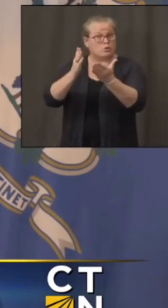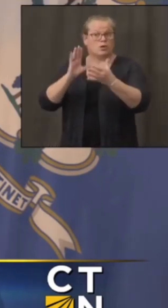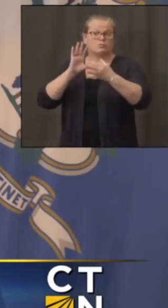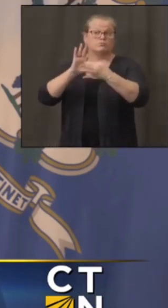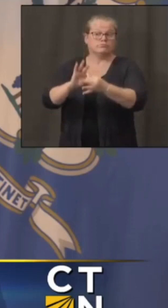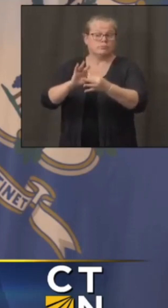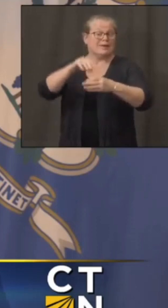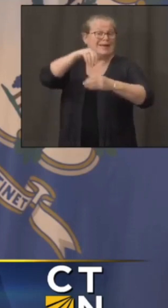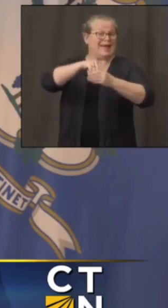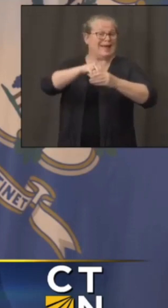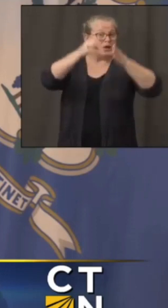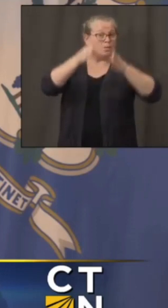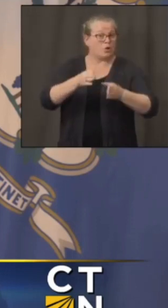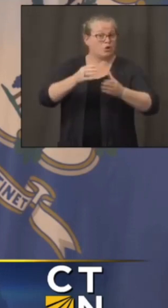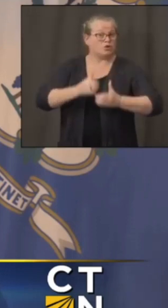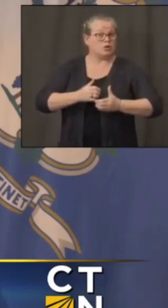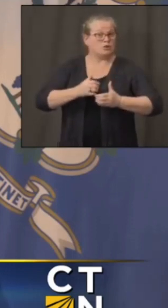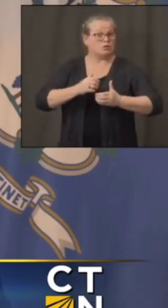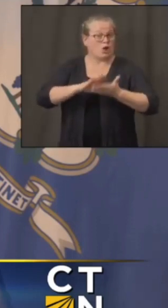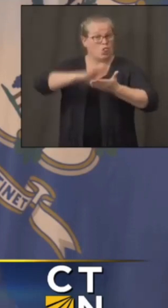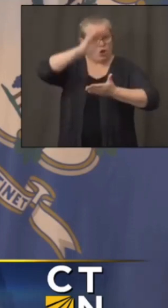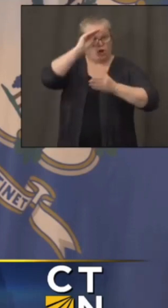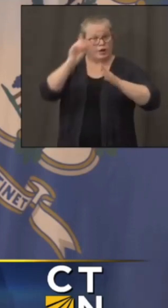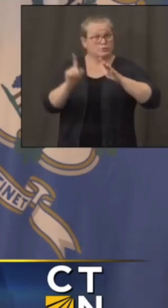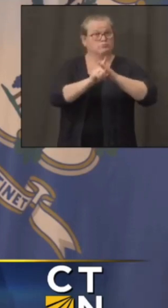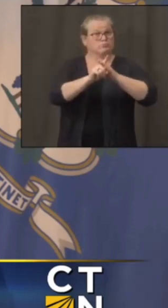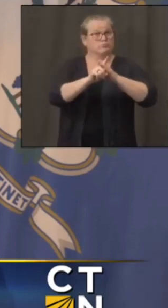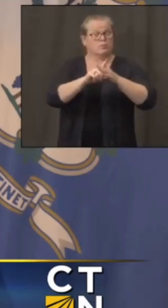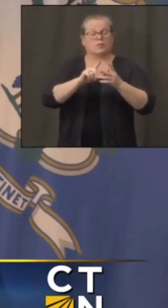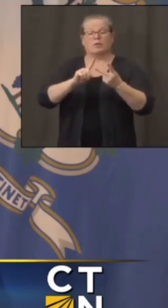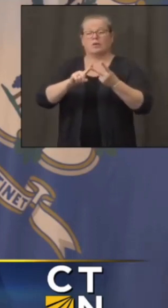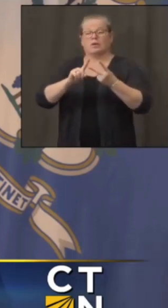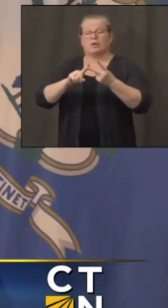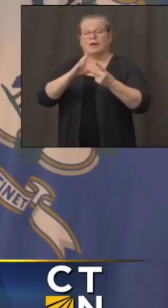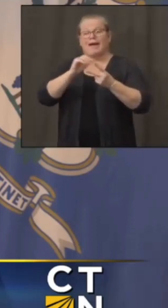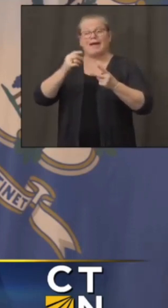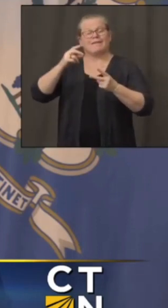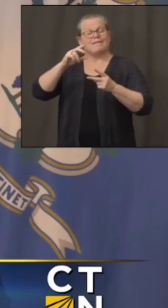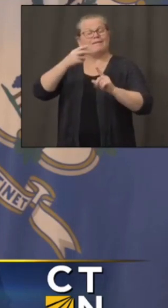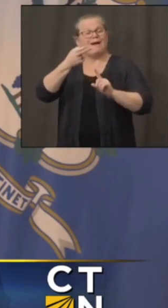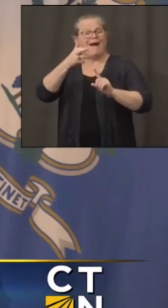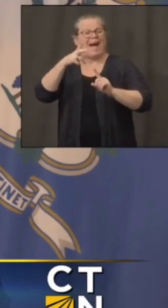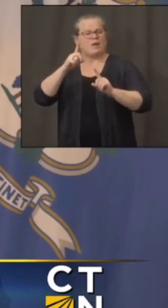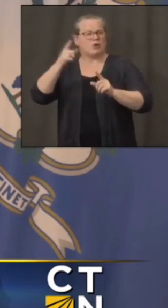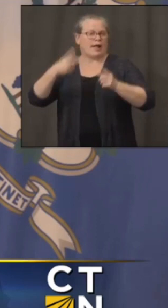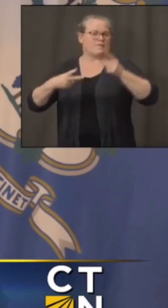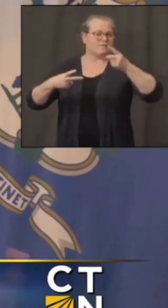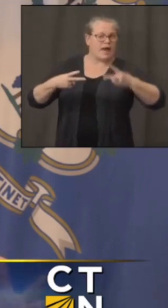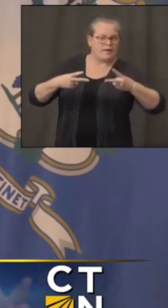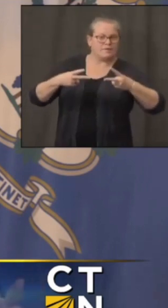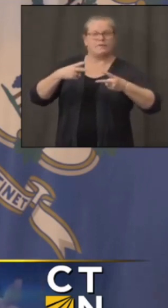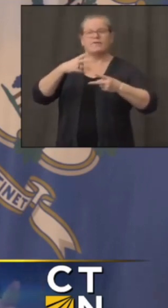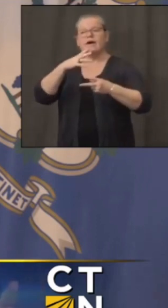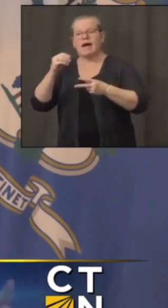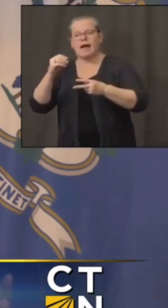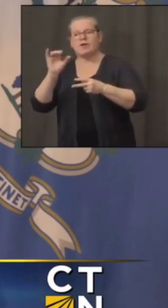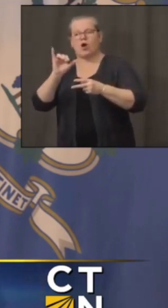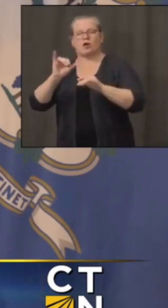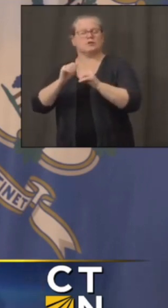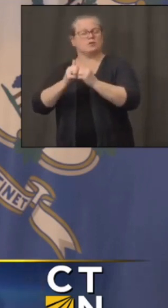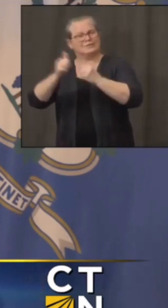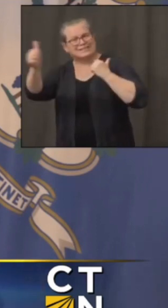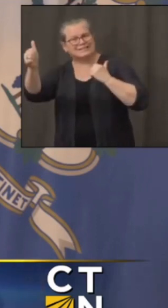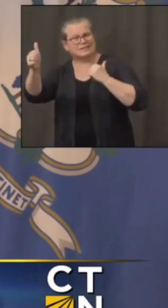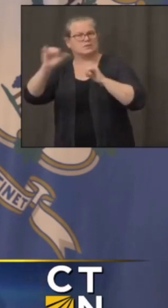between. I believe that they gave us their best estimate in terms of what they were going to need. We said we will fully